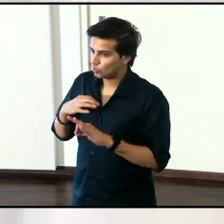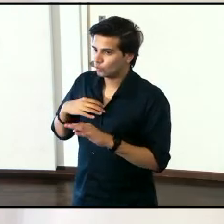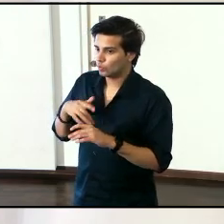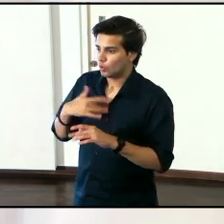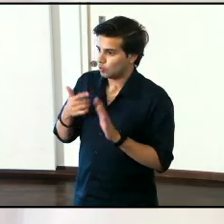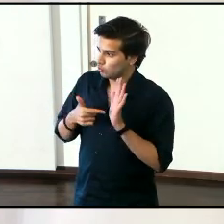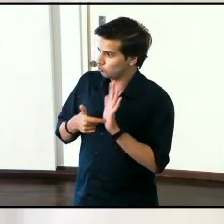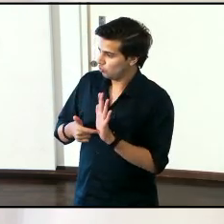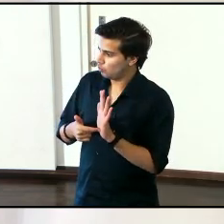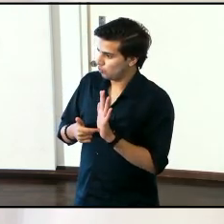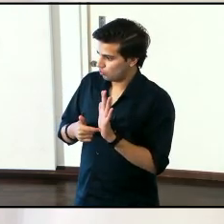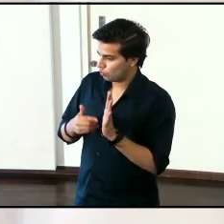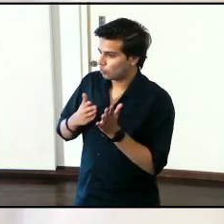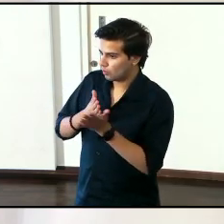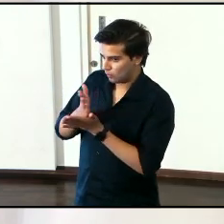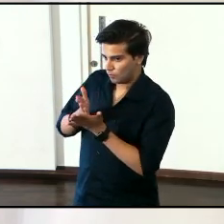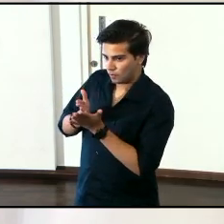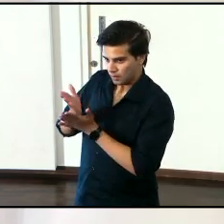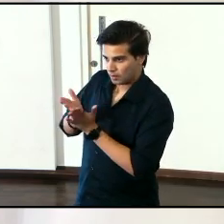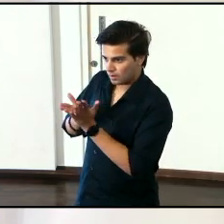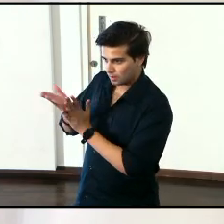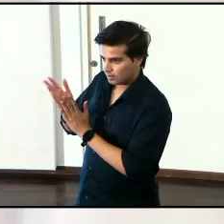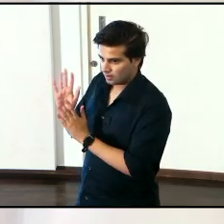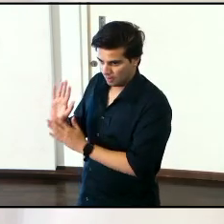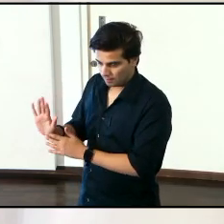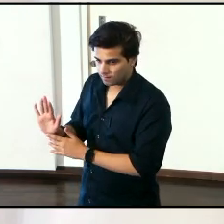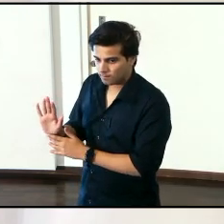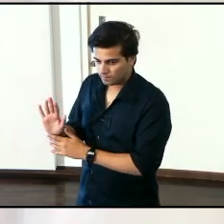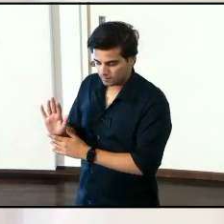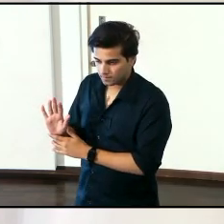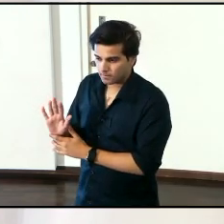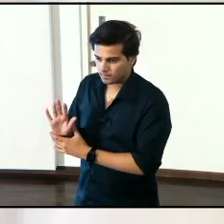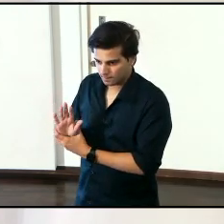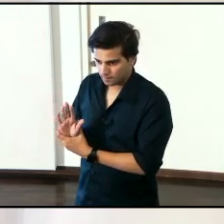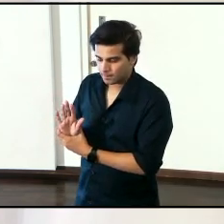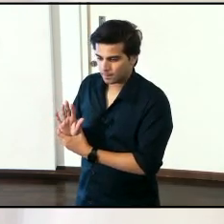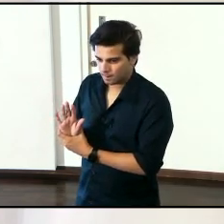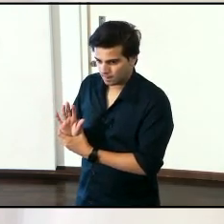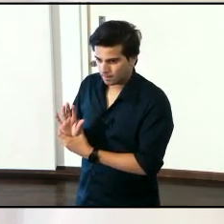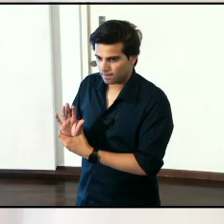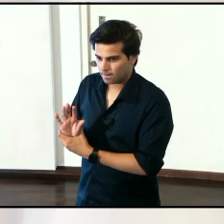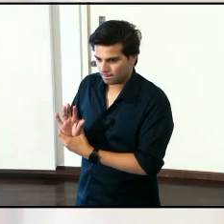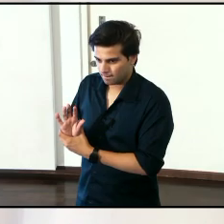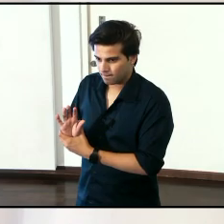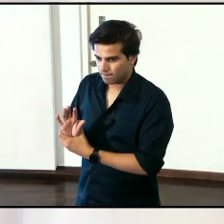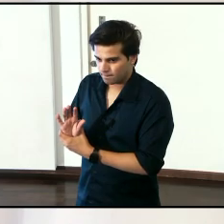and there is a way in which there is a kind of